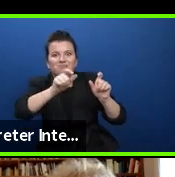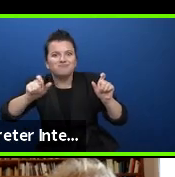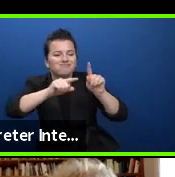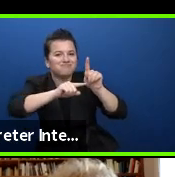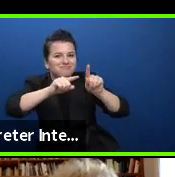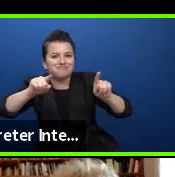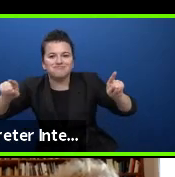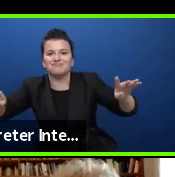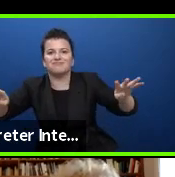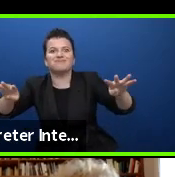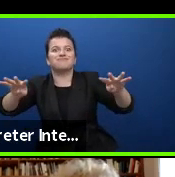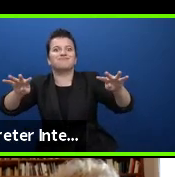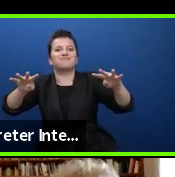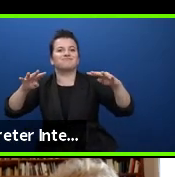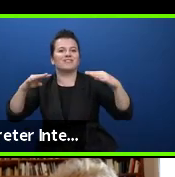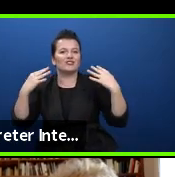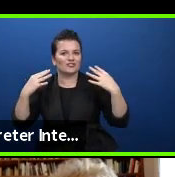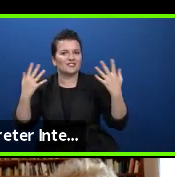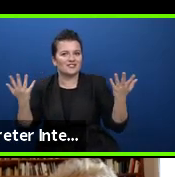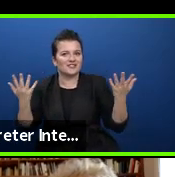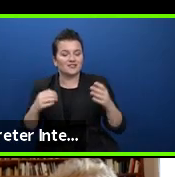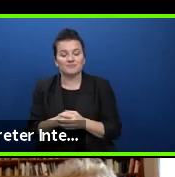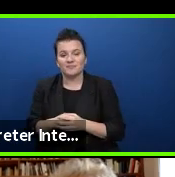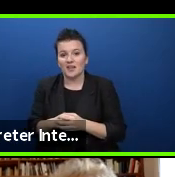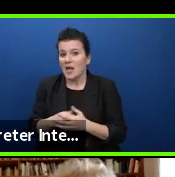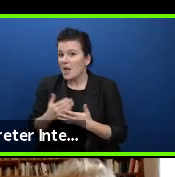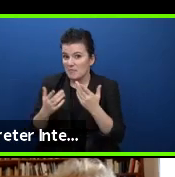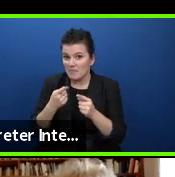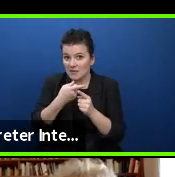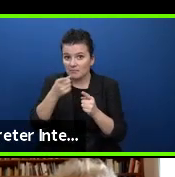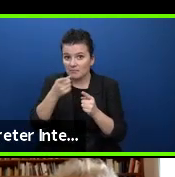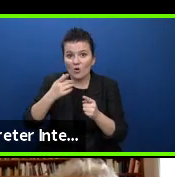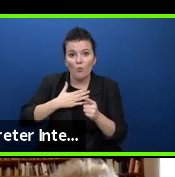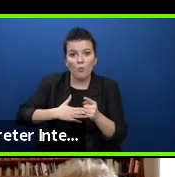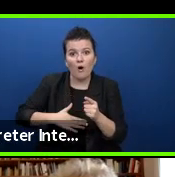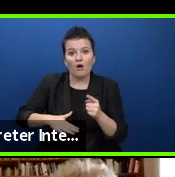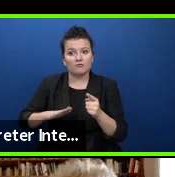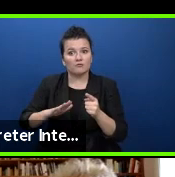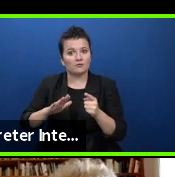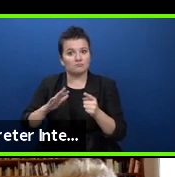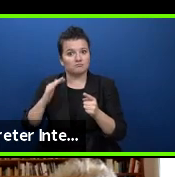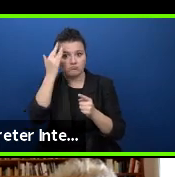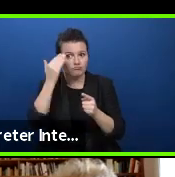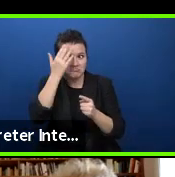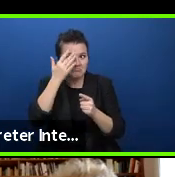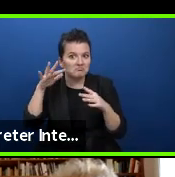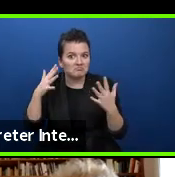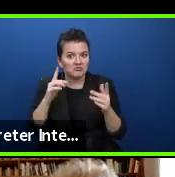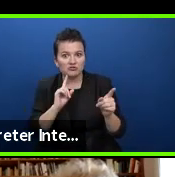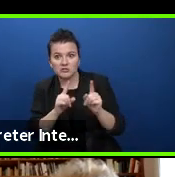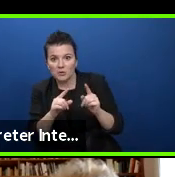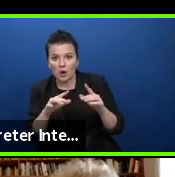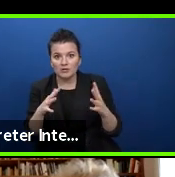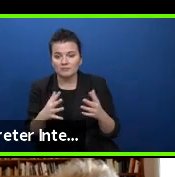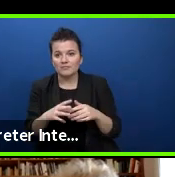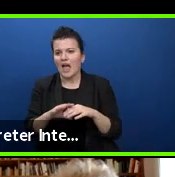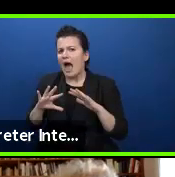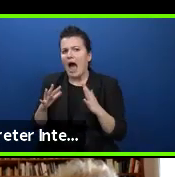Anybody that wants to take this question on board? How can